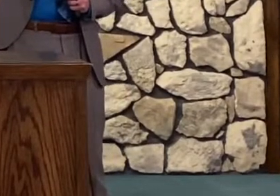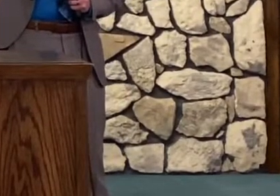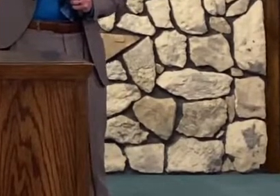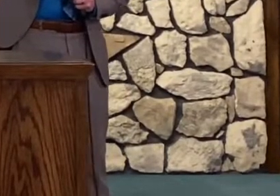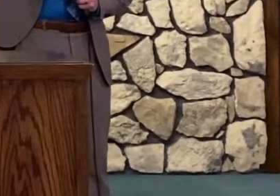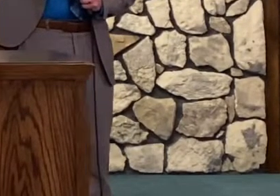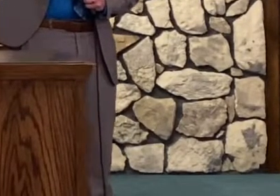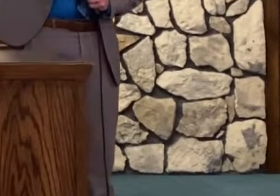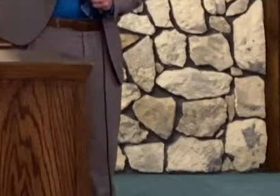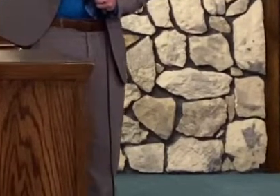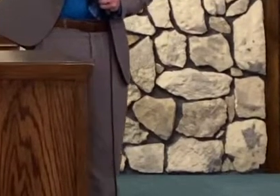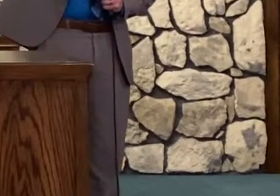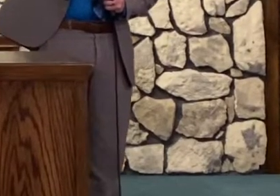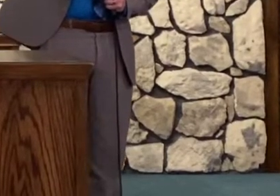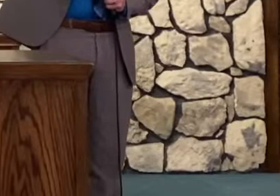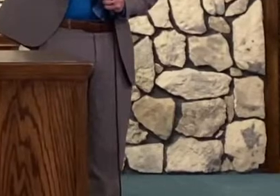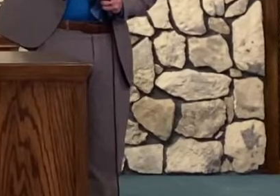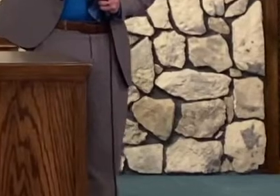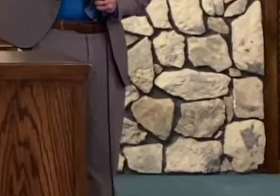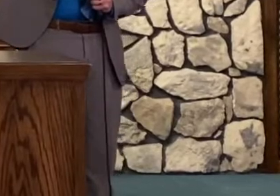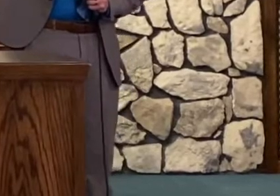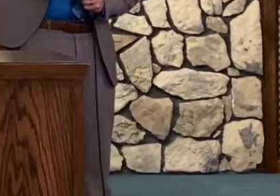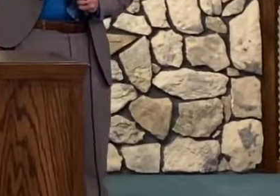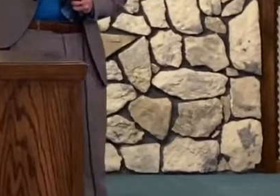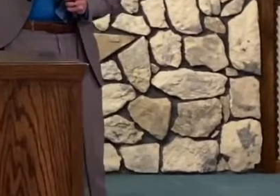the name, and I can say,